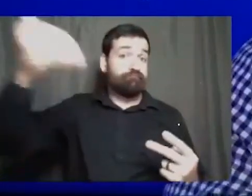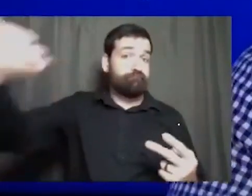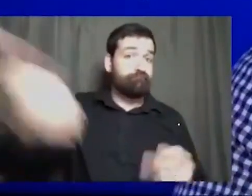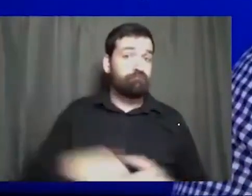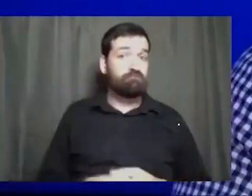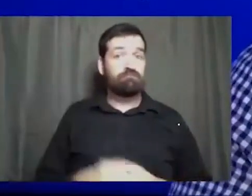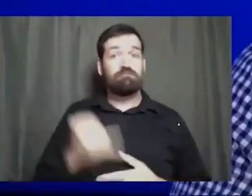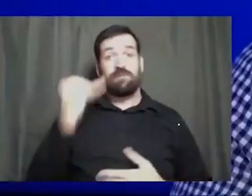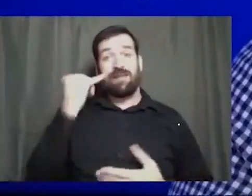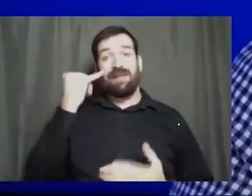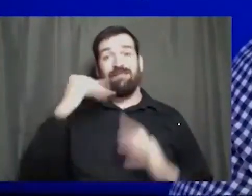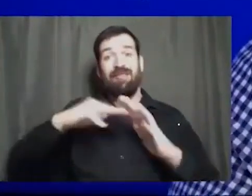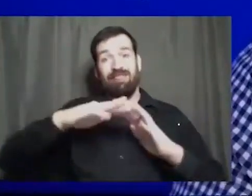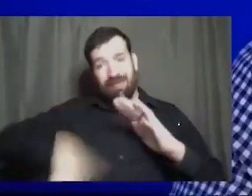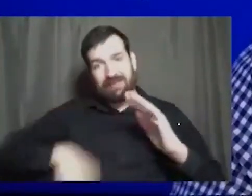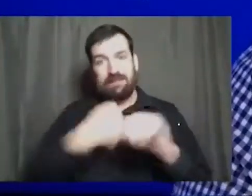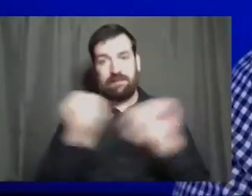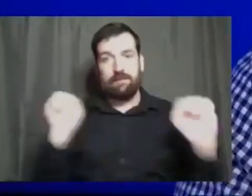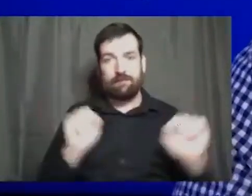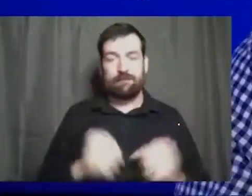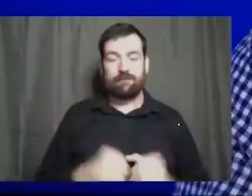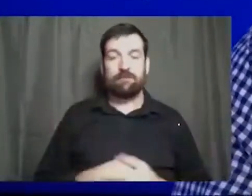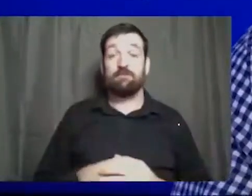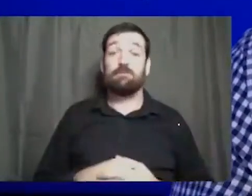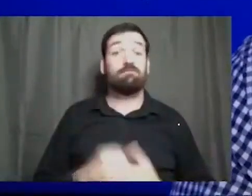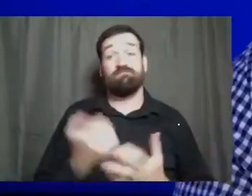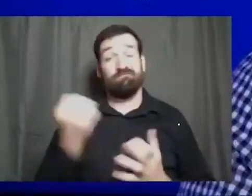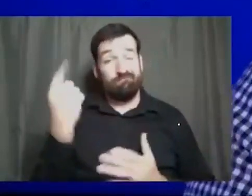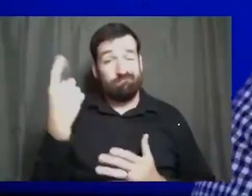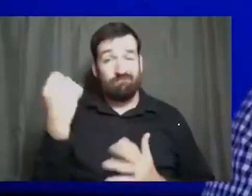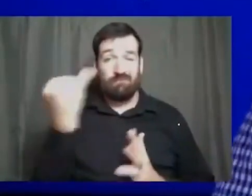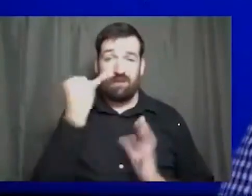safe going forward if numbers keep increasing in our area.